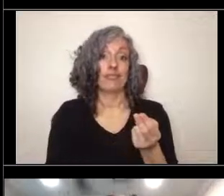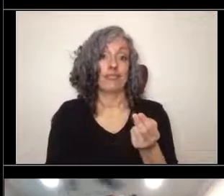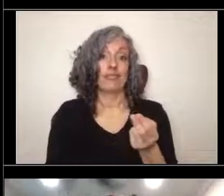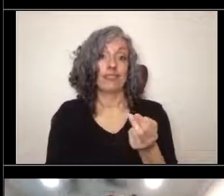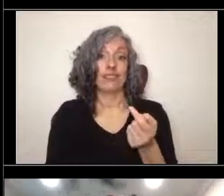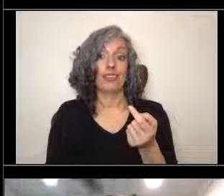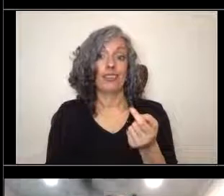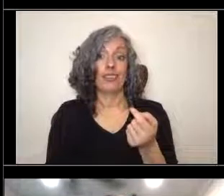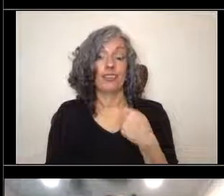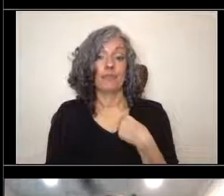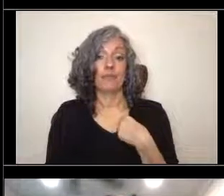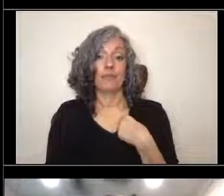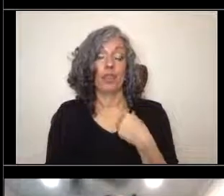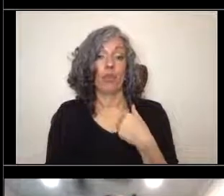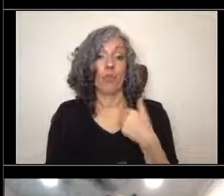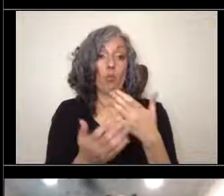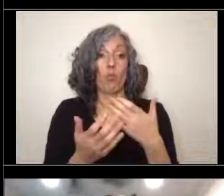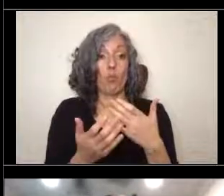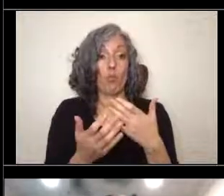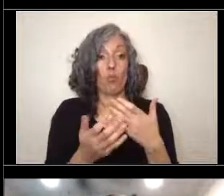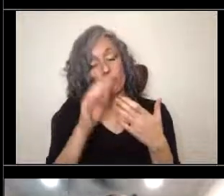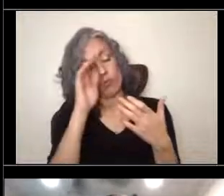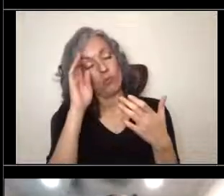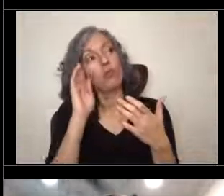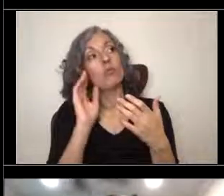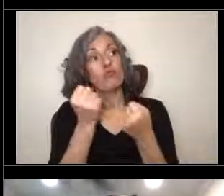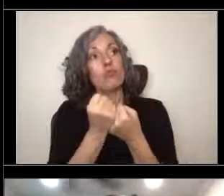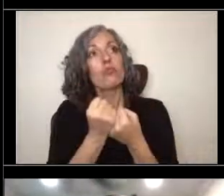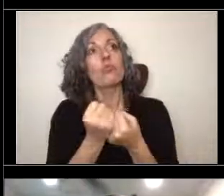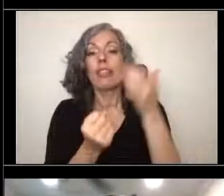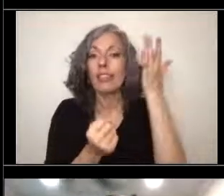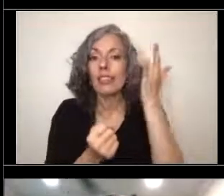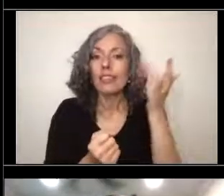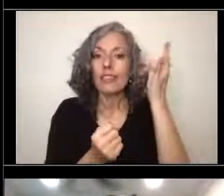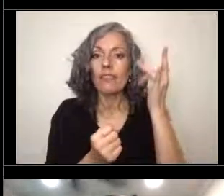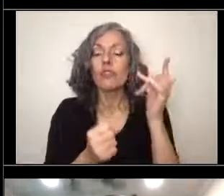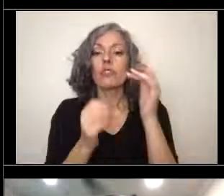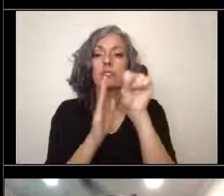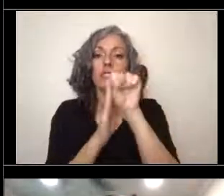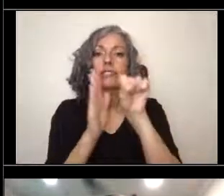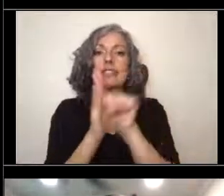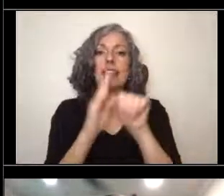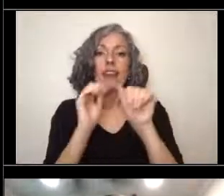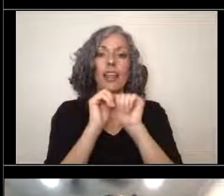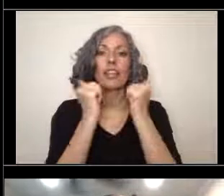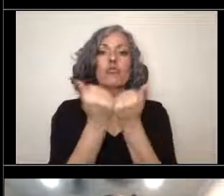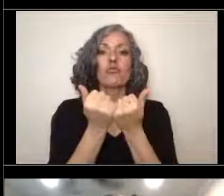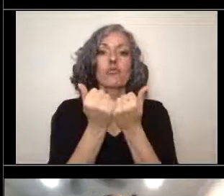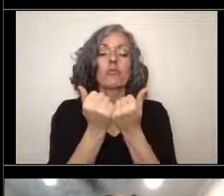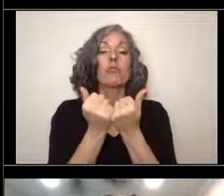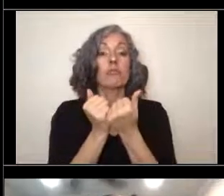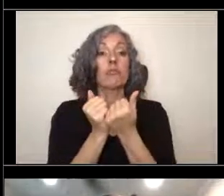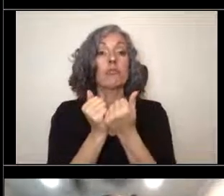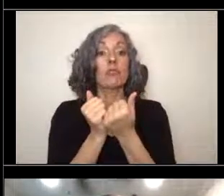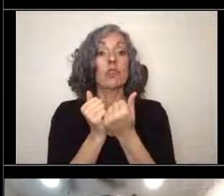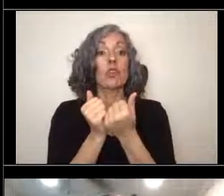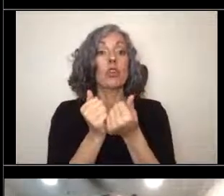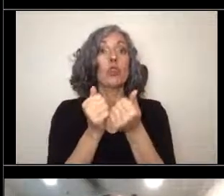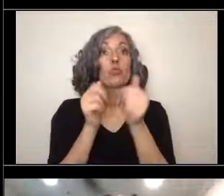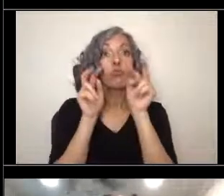this commission and the California state agencies in general, I'd like, because you're leaning forward in so much